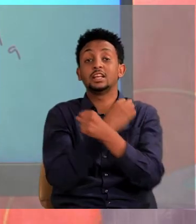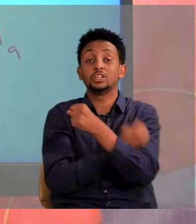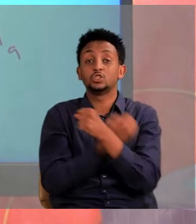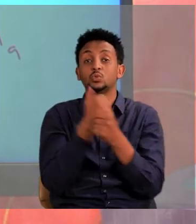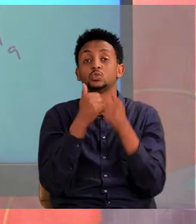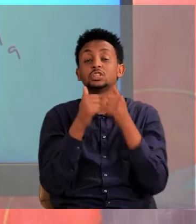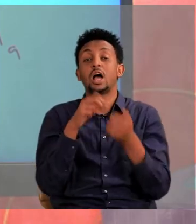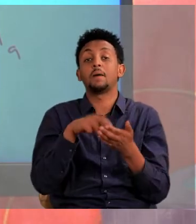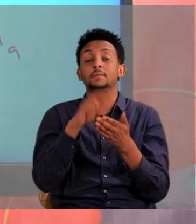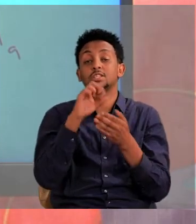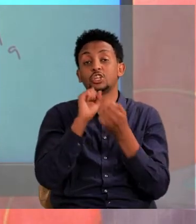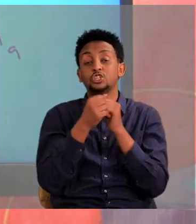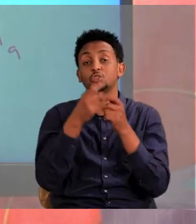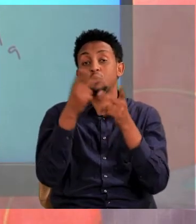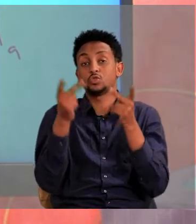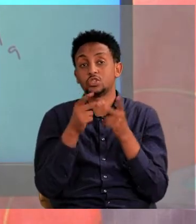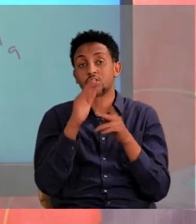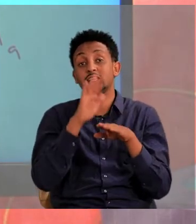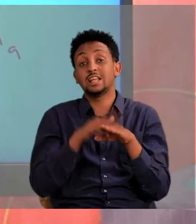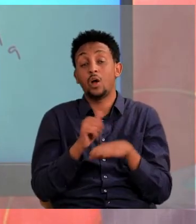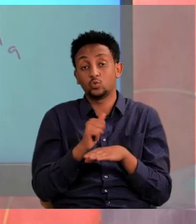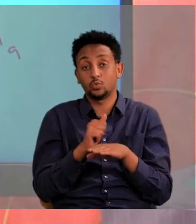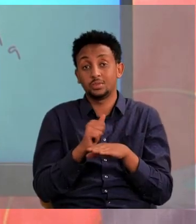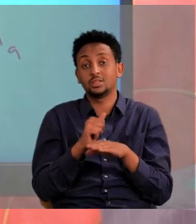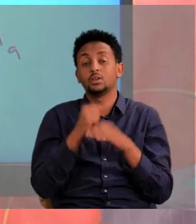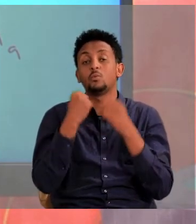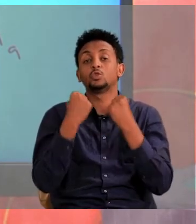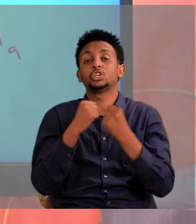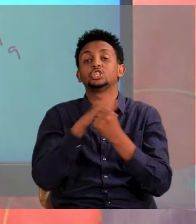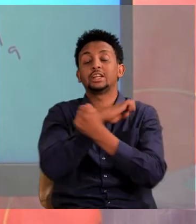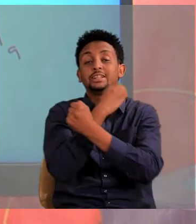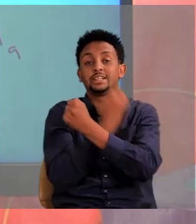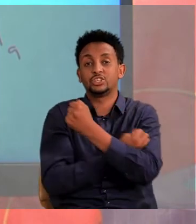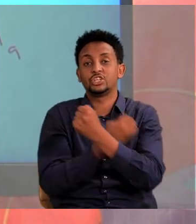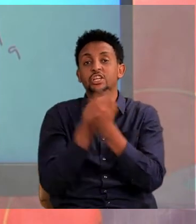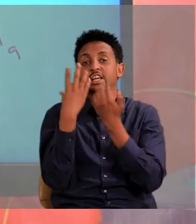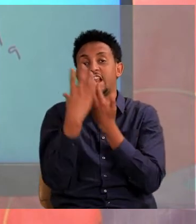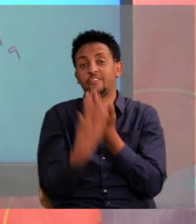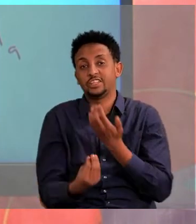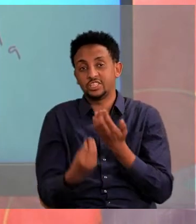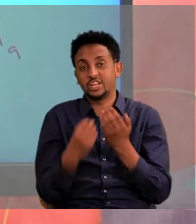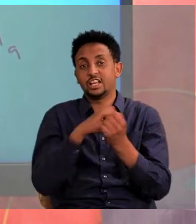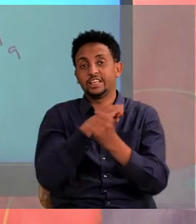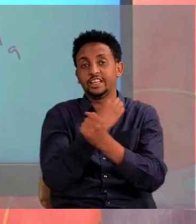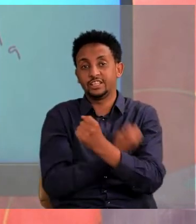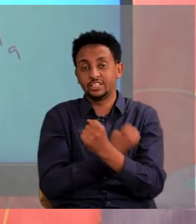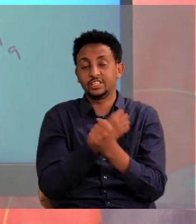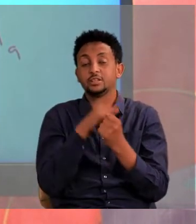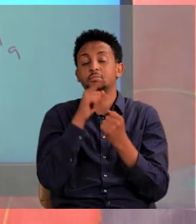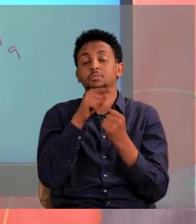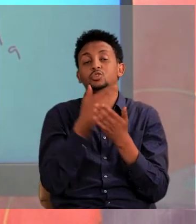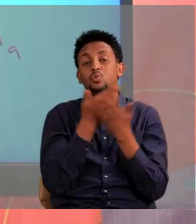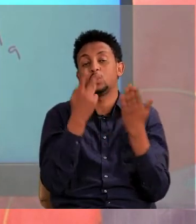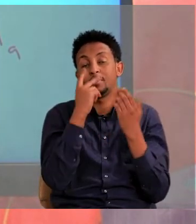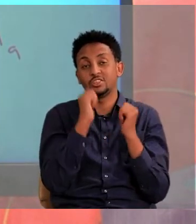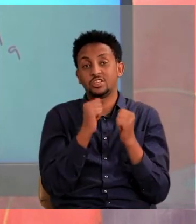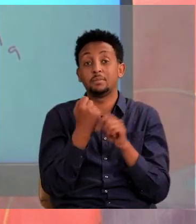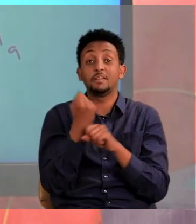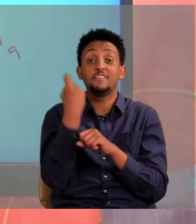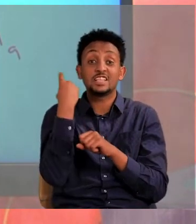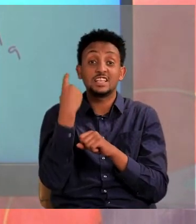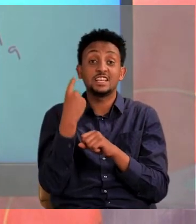which appears due to the change of position is known to be potential energy, gravitational potential energy in this case.